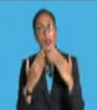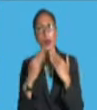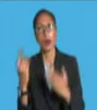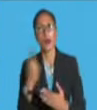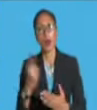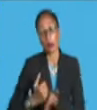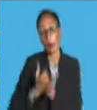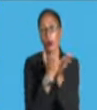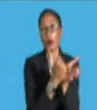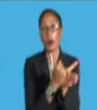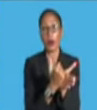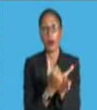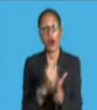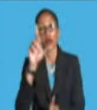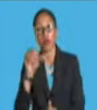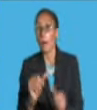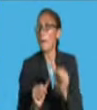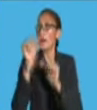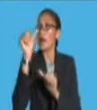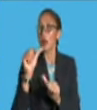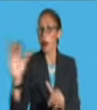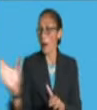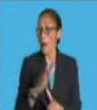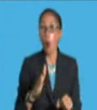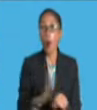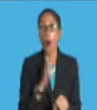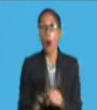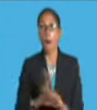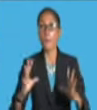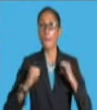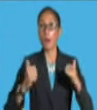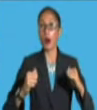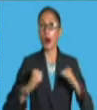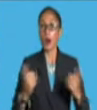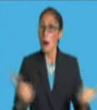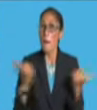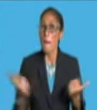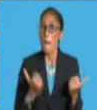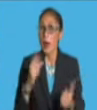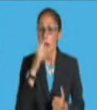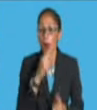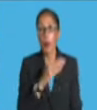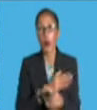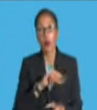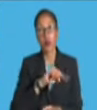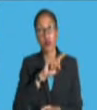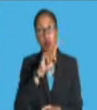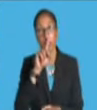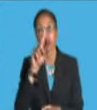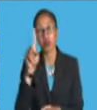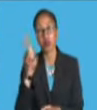those who supported me. I will do my best to make you all proud of me. There are many people who worked late nights to make sure that I did